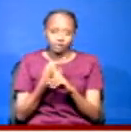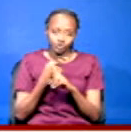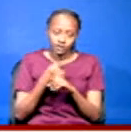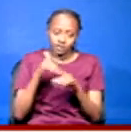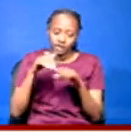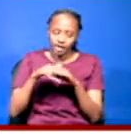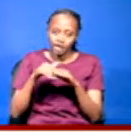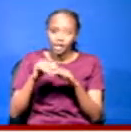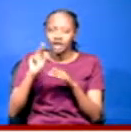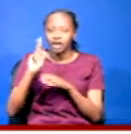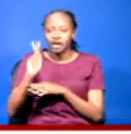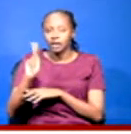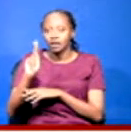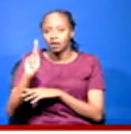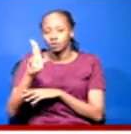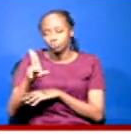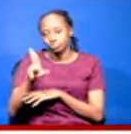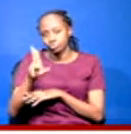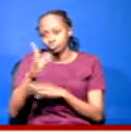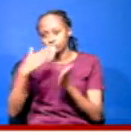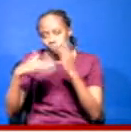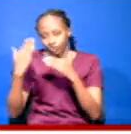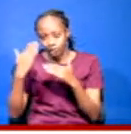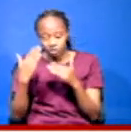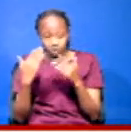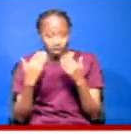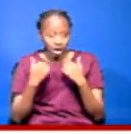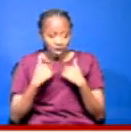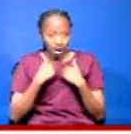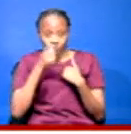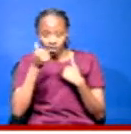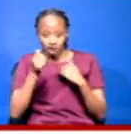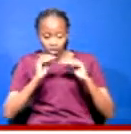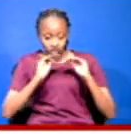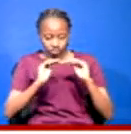University Teaching and Referral Hospital,